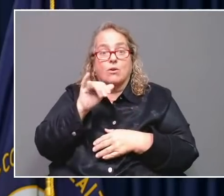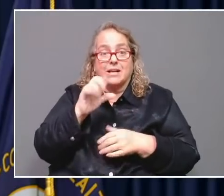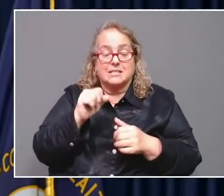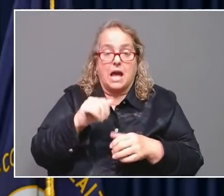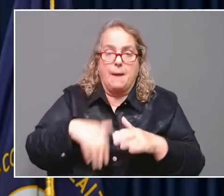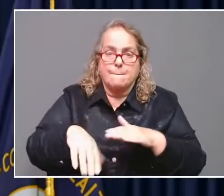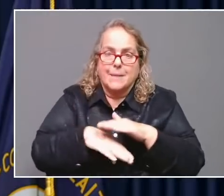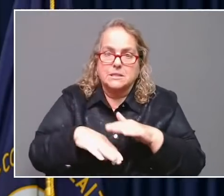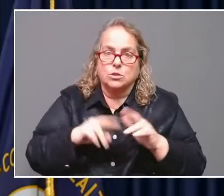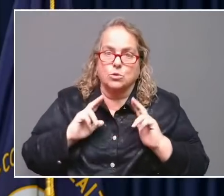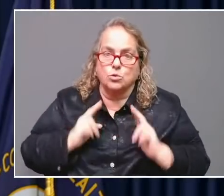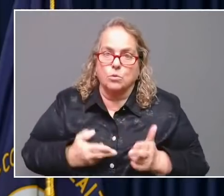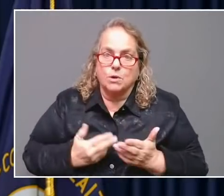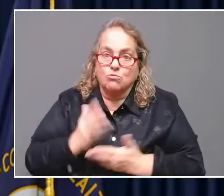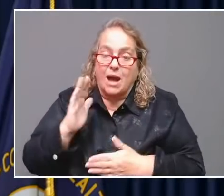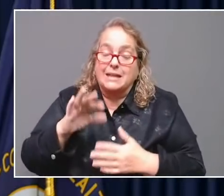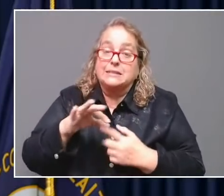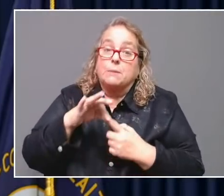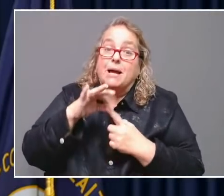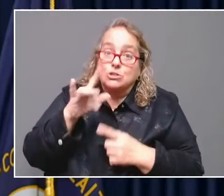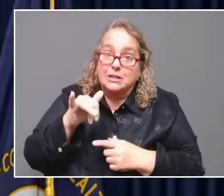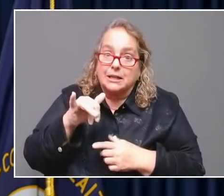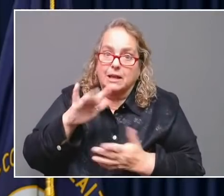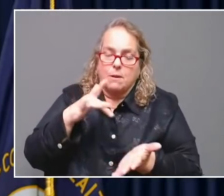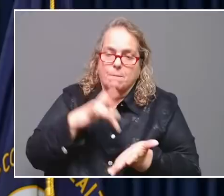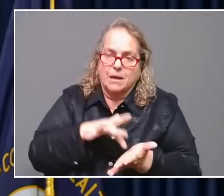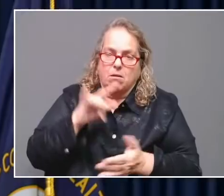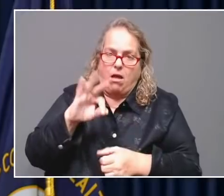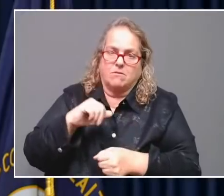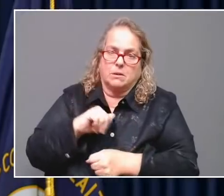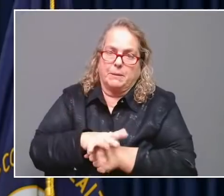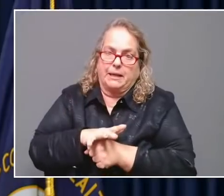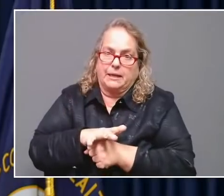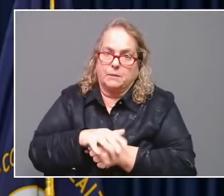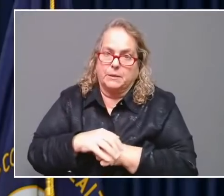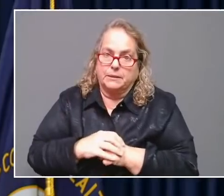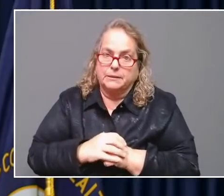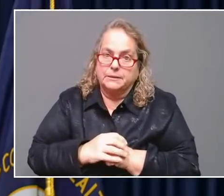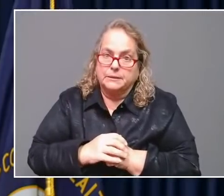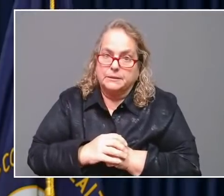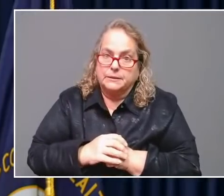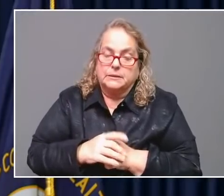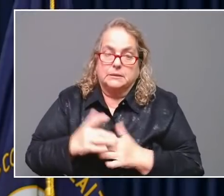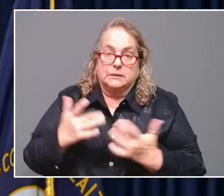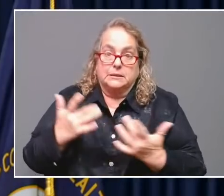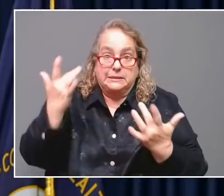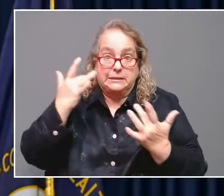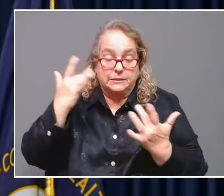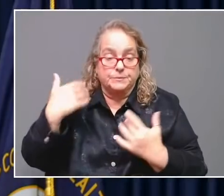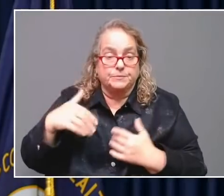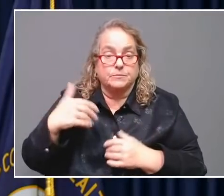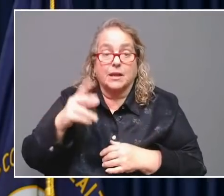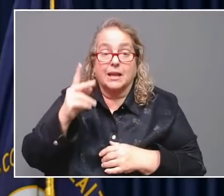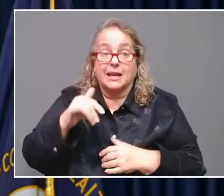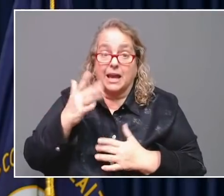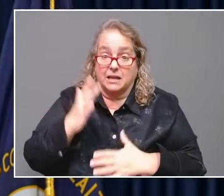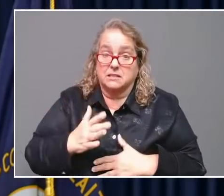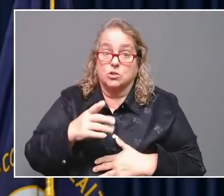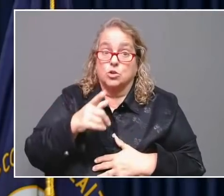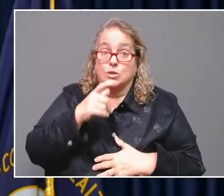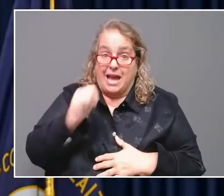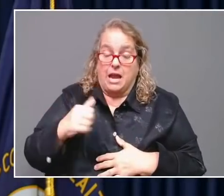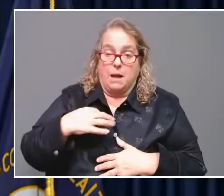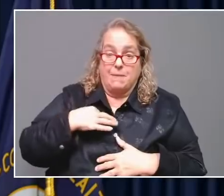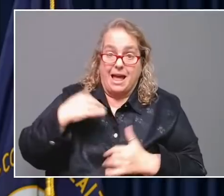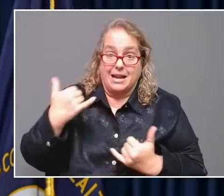especially in the midst of a pandemic. So Kentuckians who are eligible for this help can apply now for affordable drinking